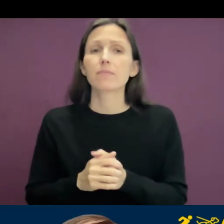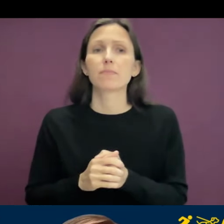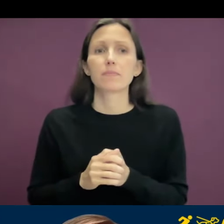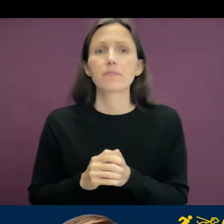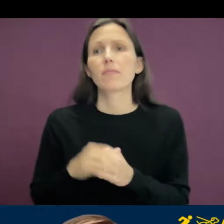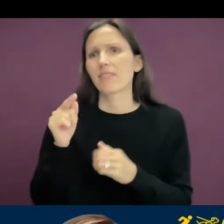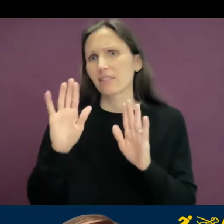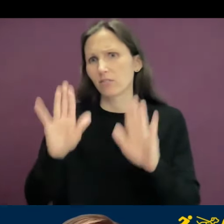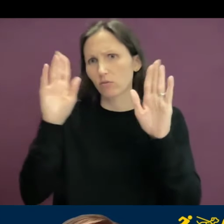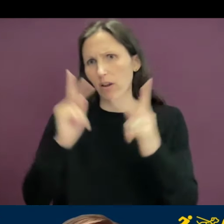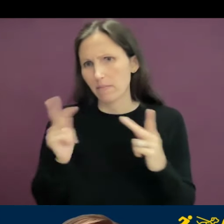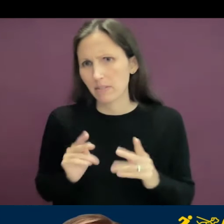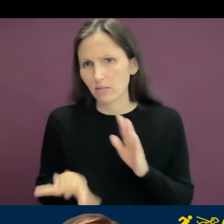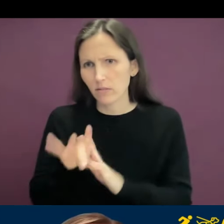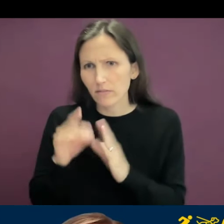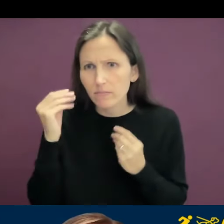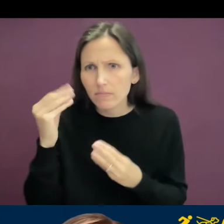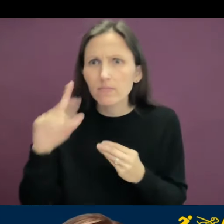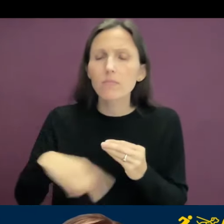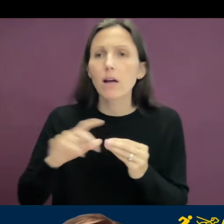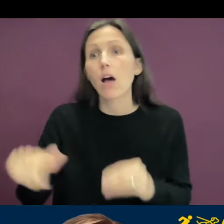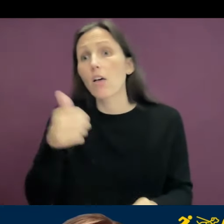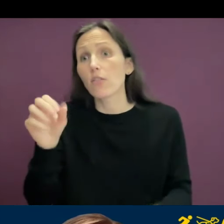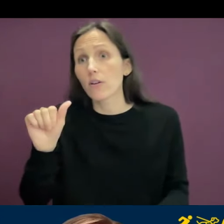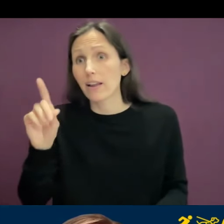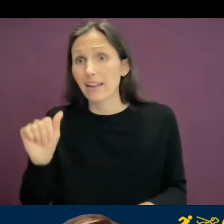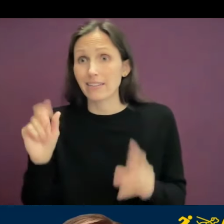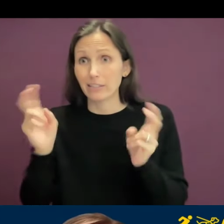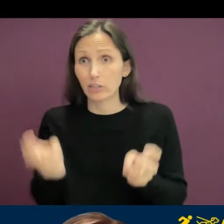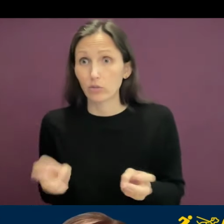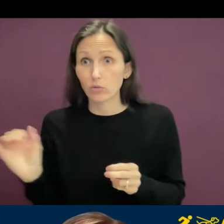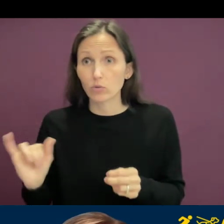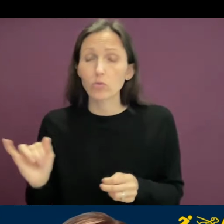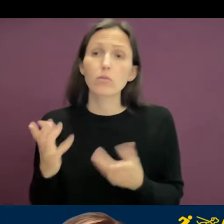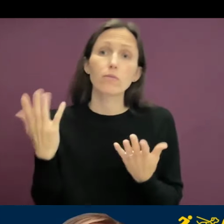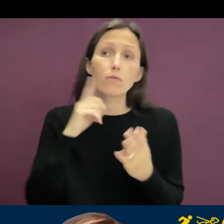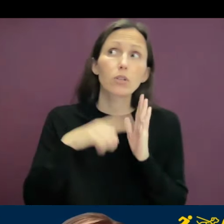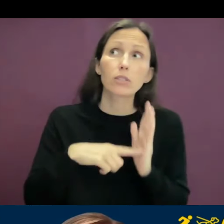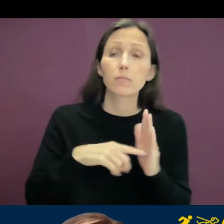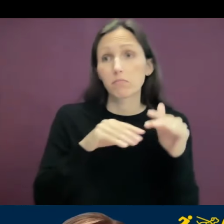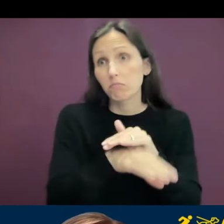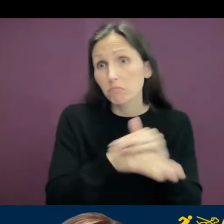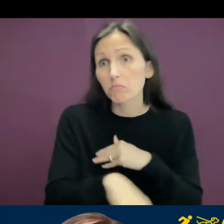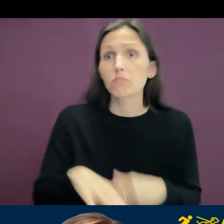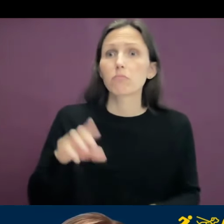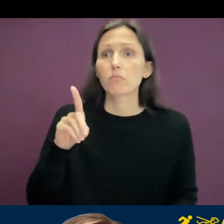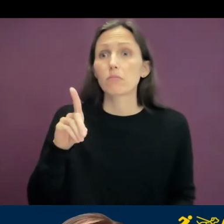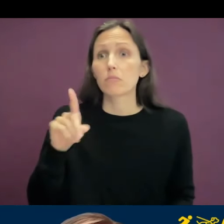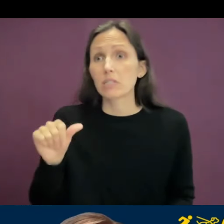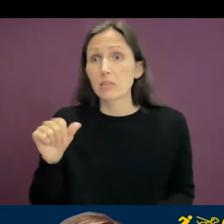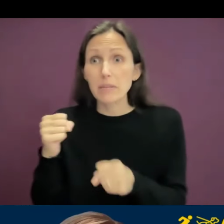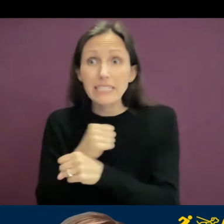is a great place to find information on other ADA issues as well, such as accessibility, disability